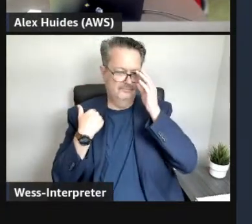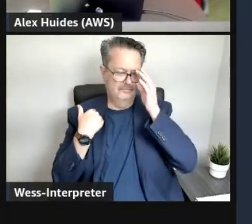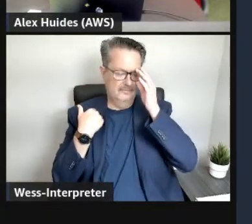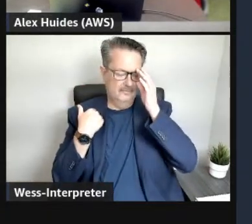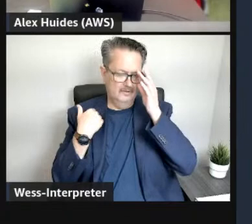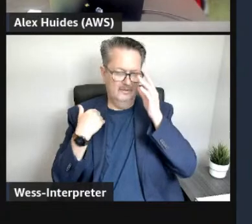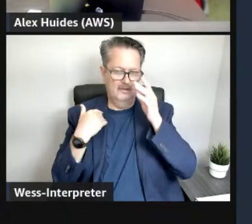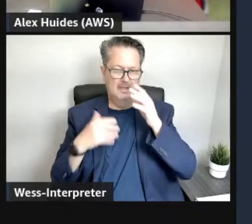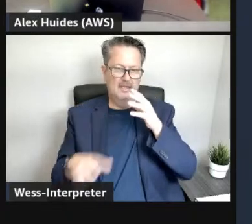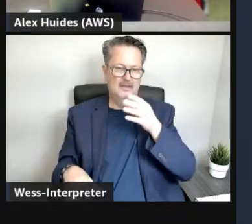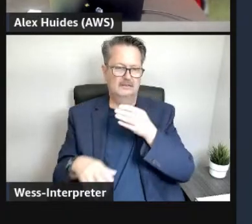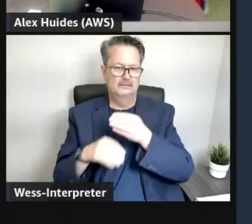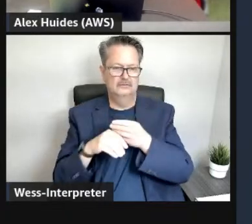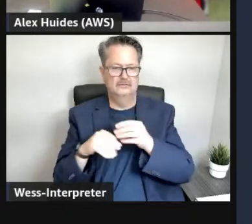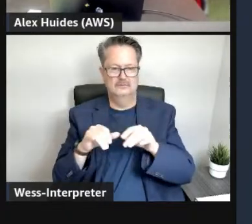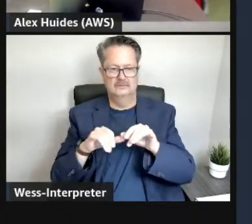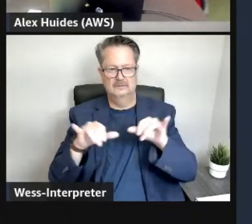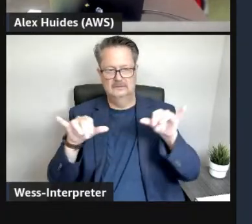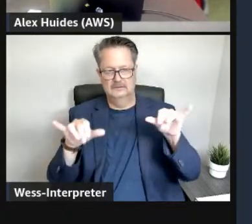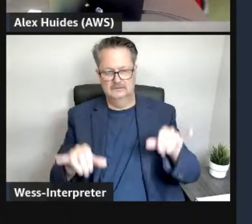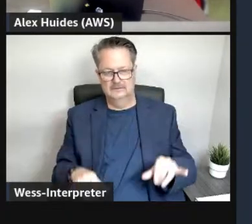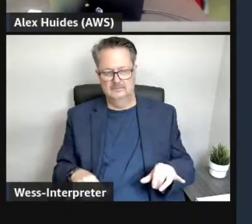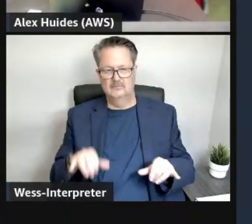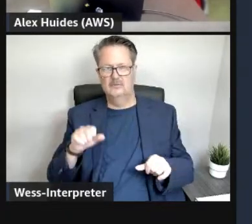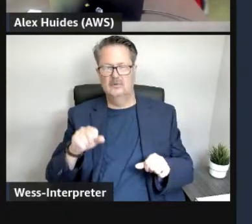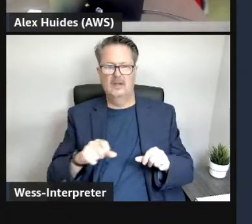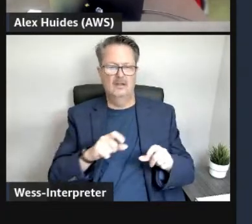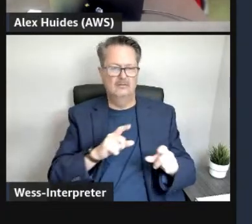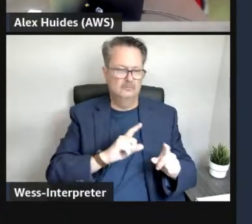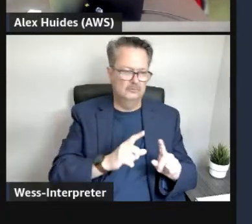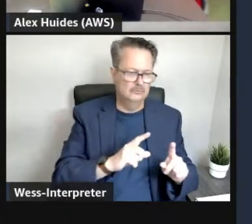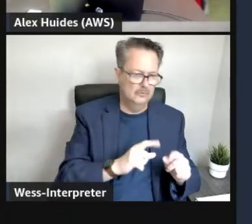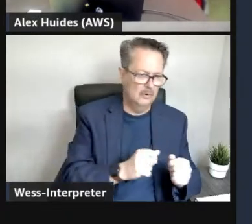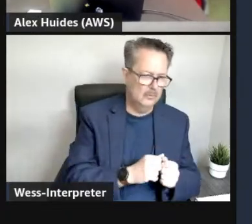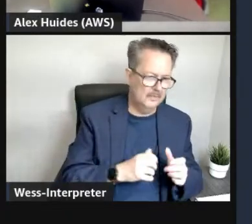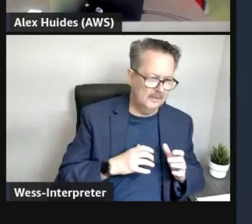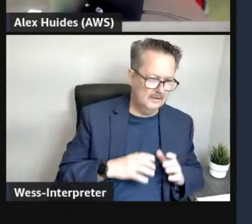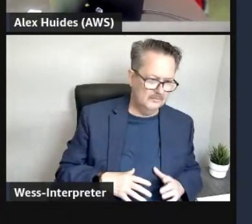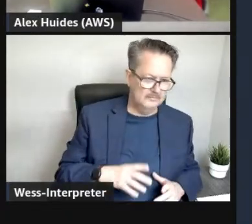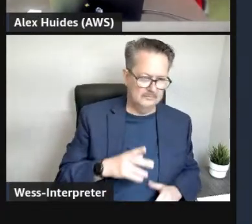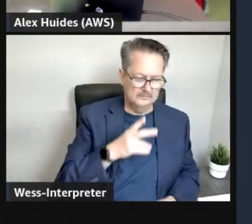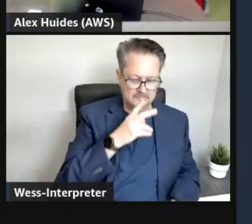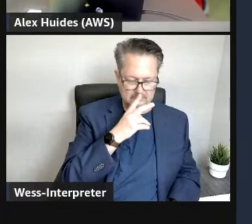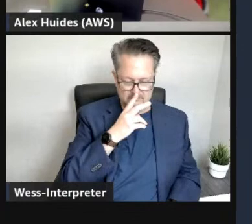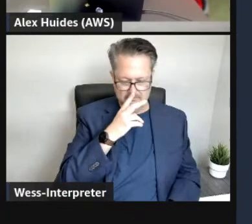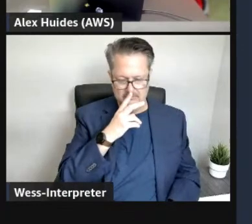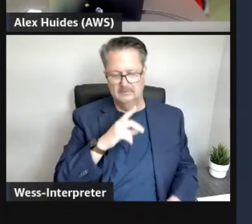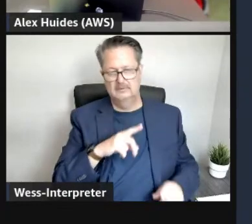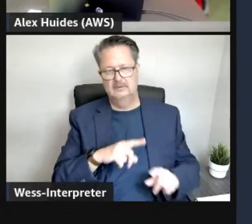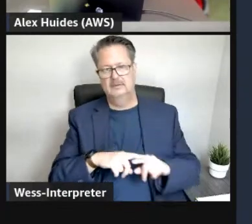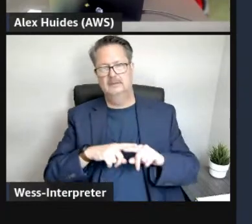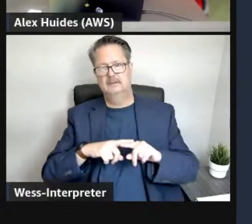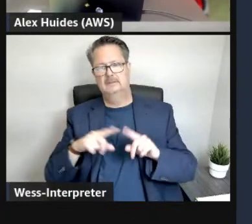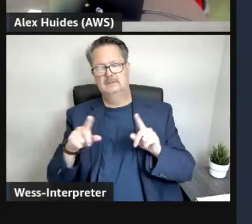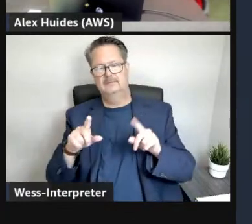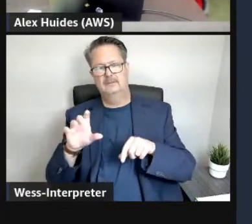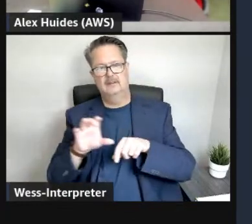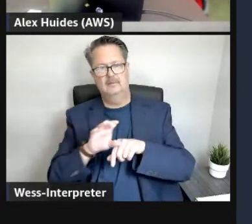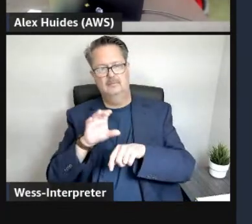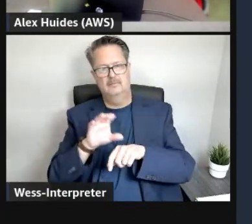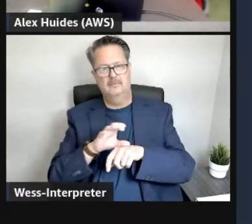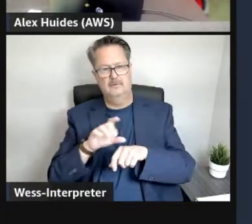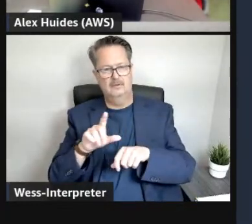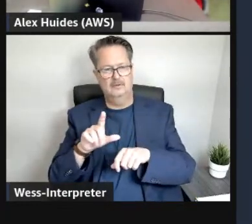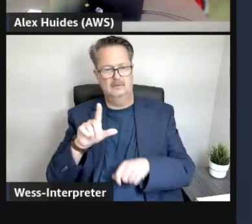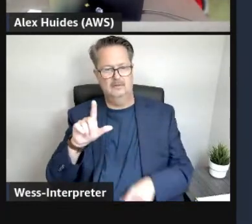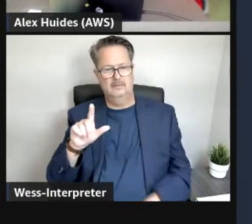might want to adopt, and you can also confirm with your customers as well. Sure. This is something that I'm seeing, different compute layers, like compute